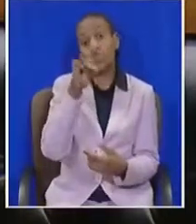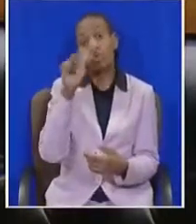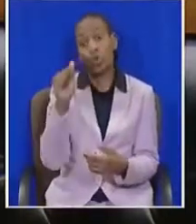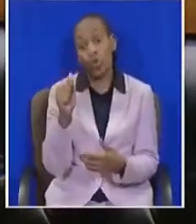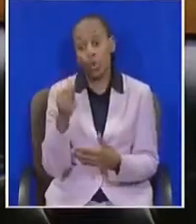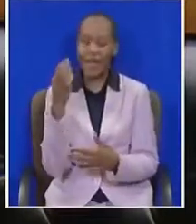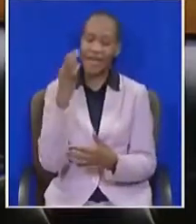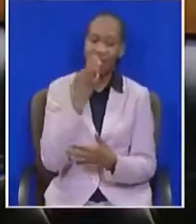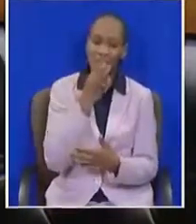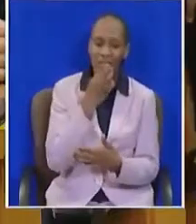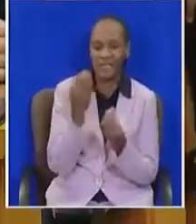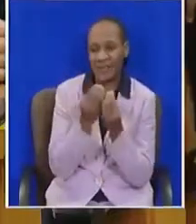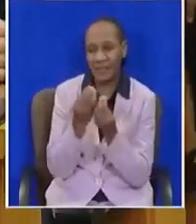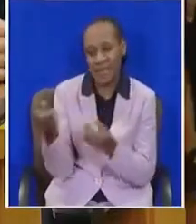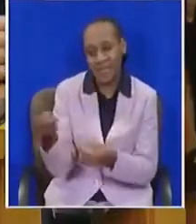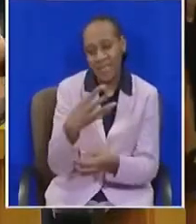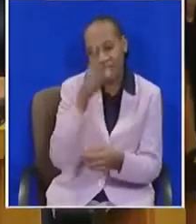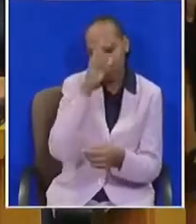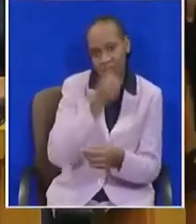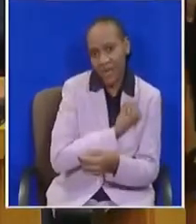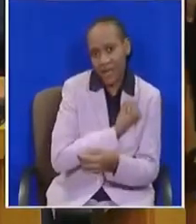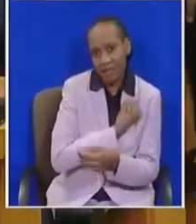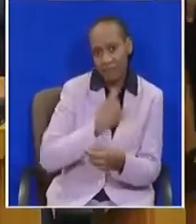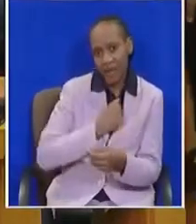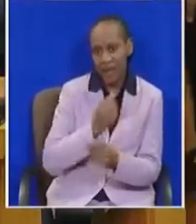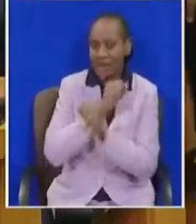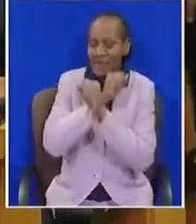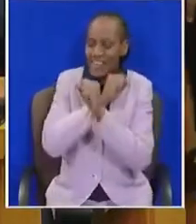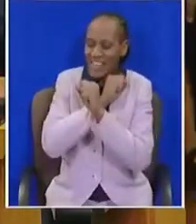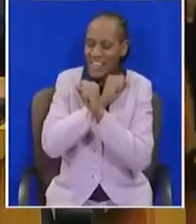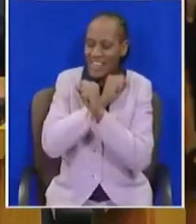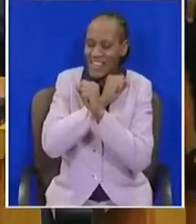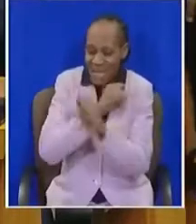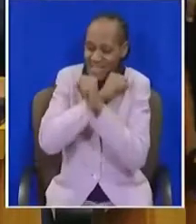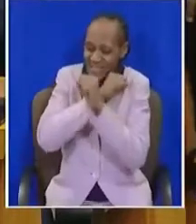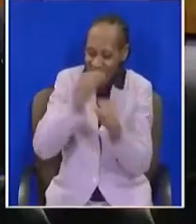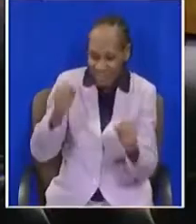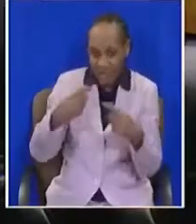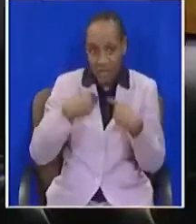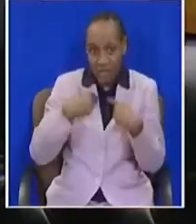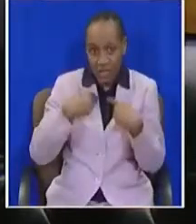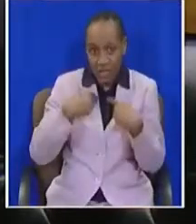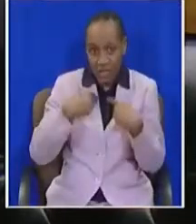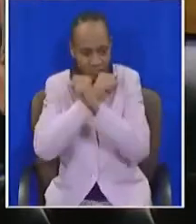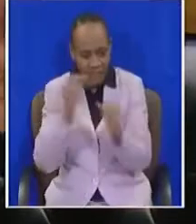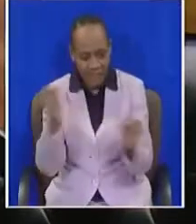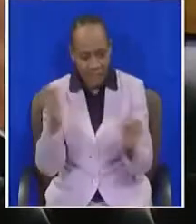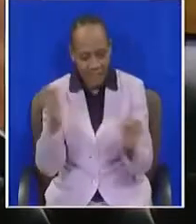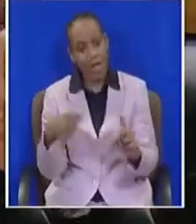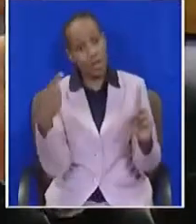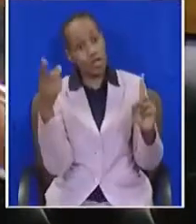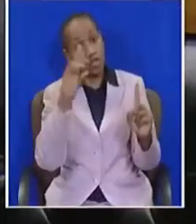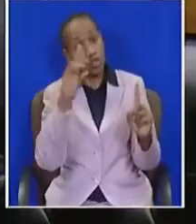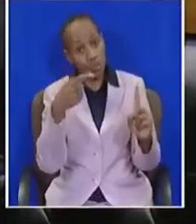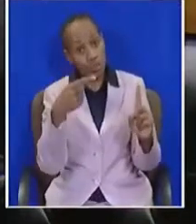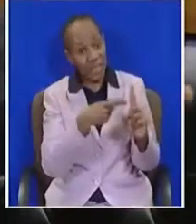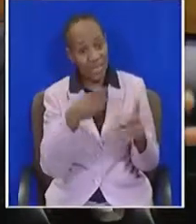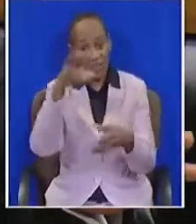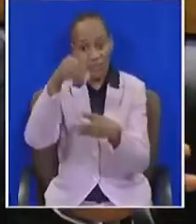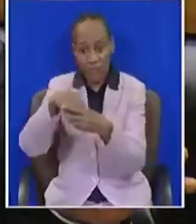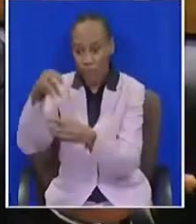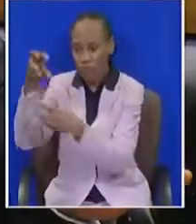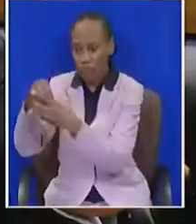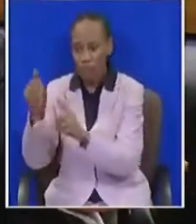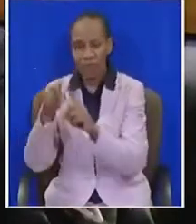him something. Never, I've never done that. He is involved in business in his